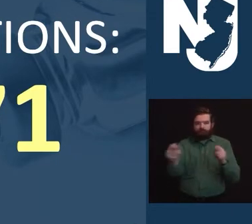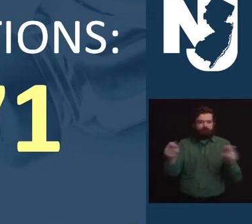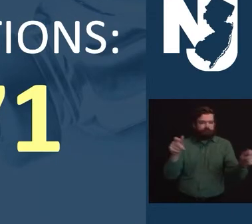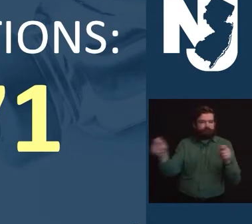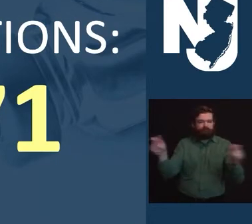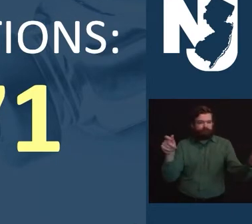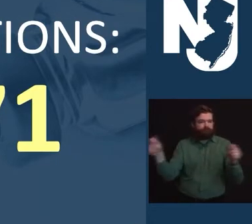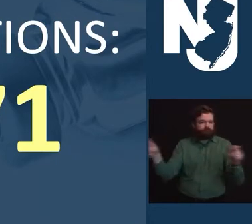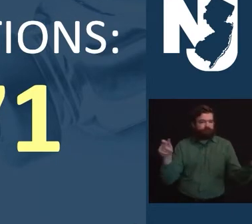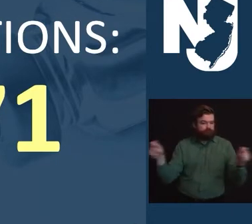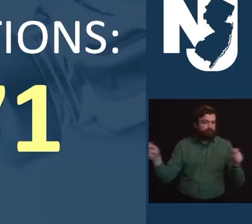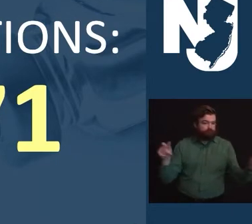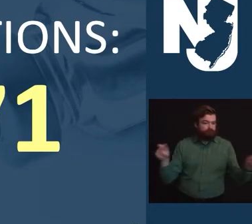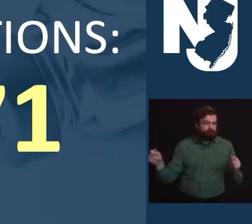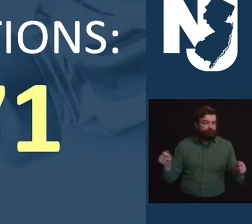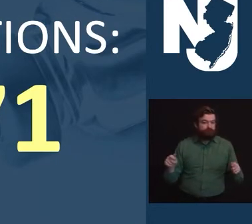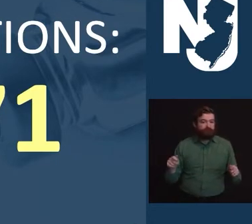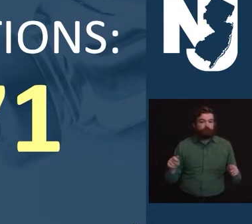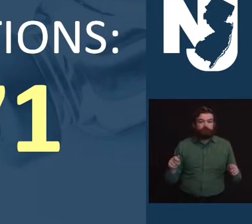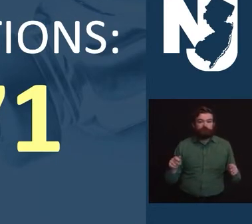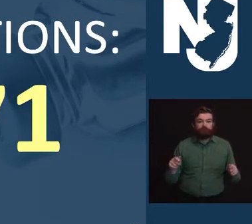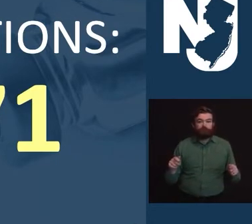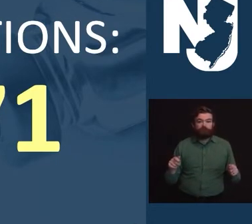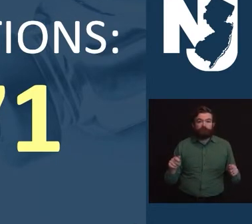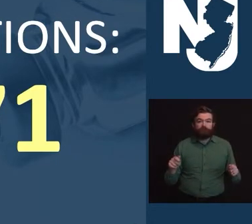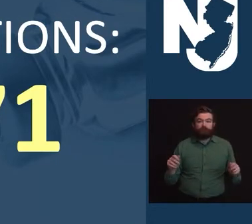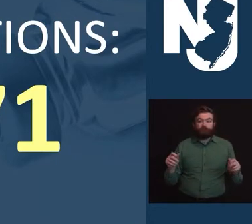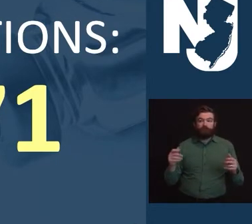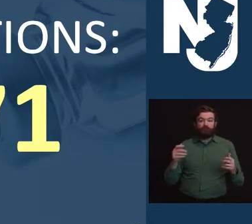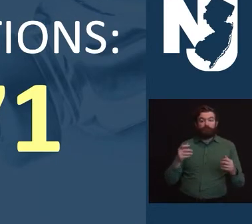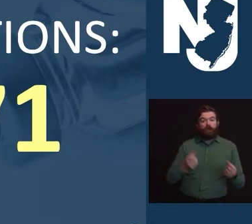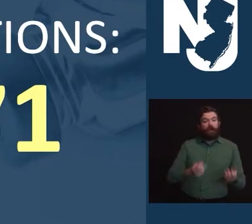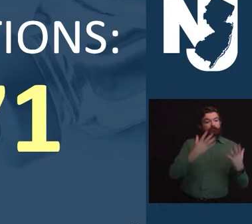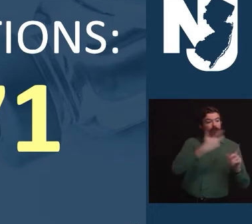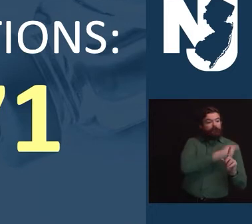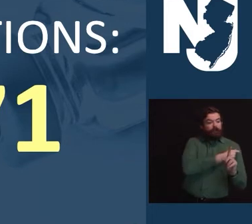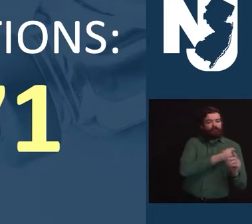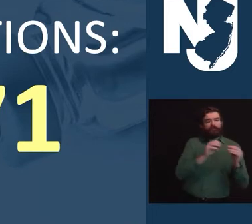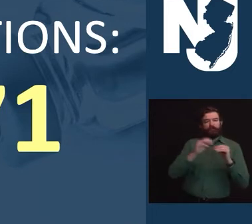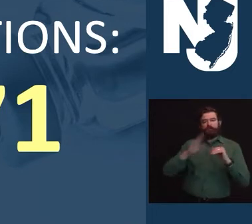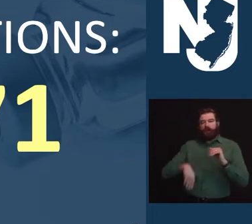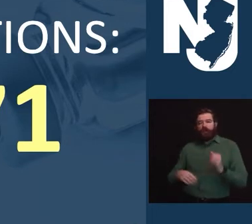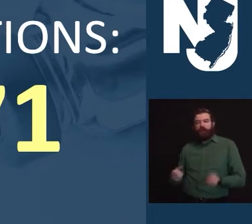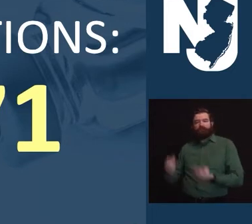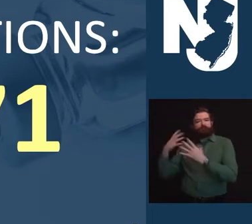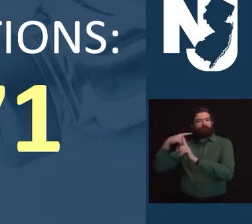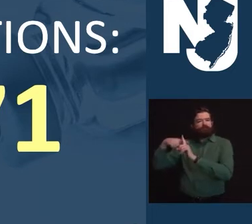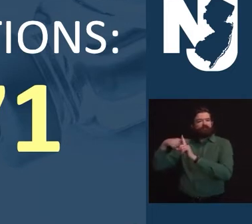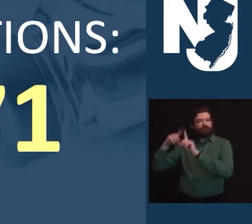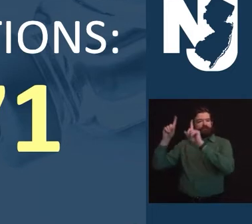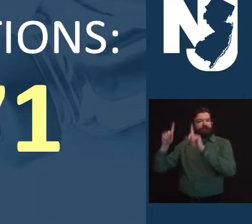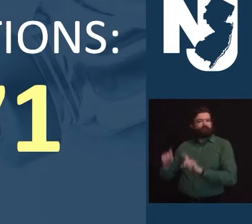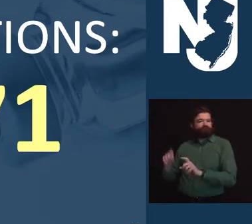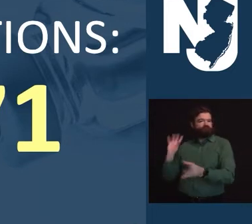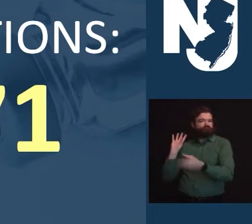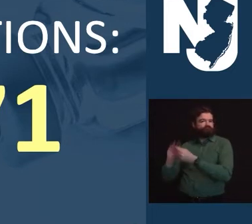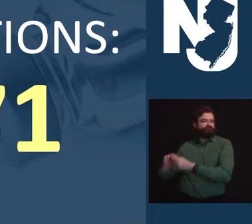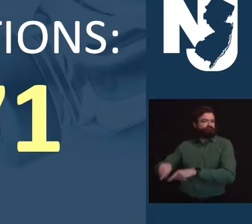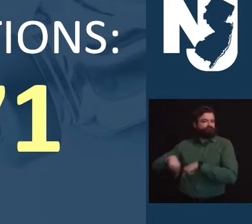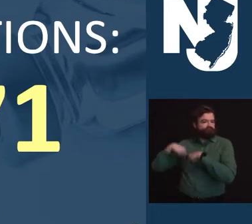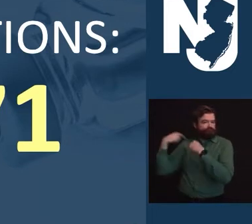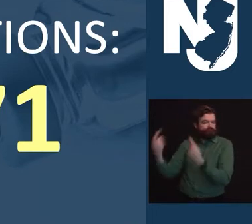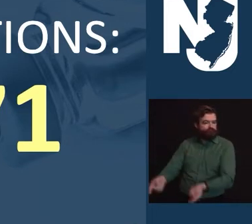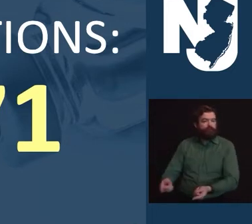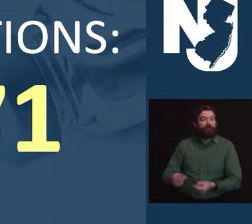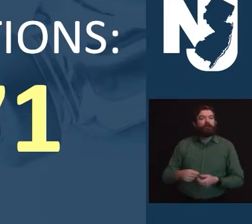presumed positive rapid test results. Right about now, about 37,100 more vaccinations than